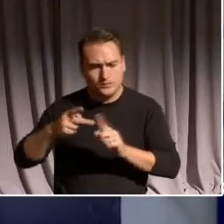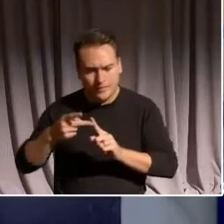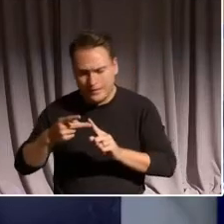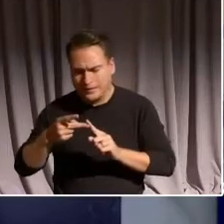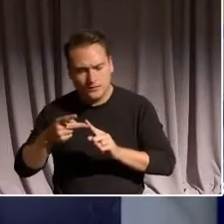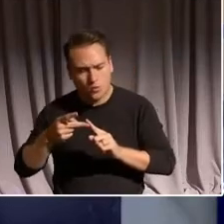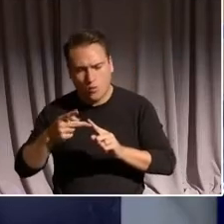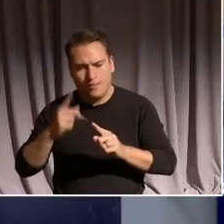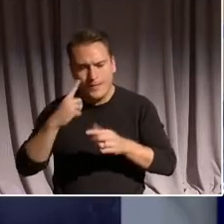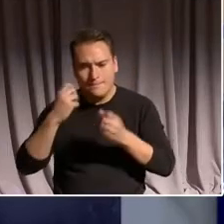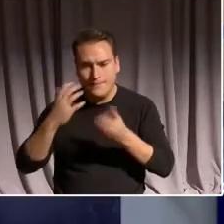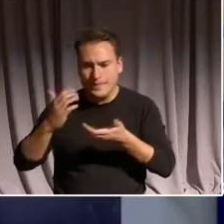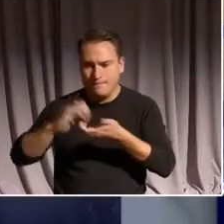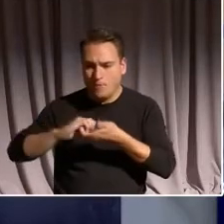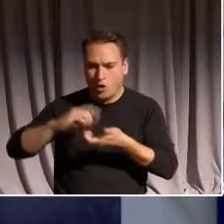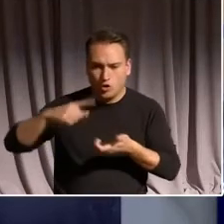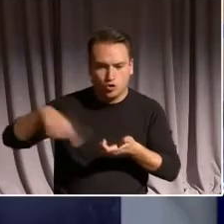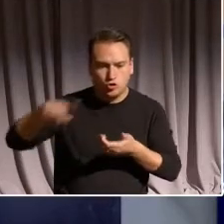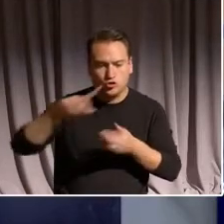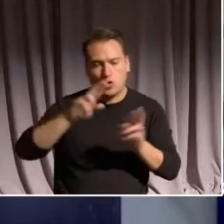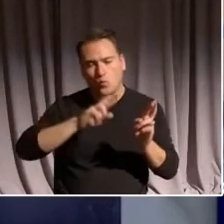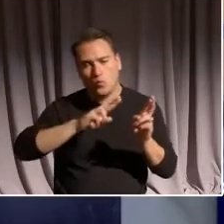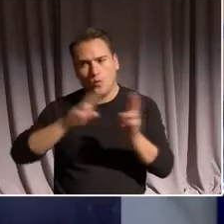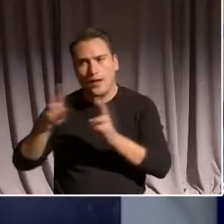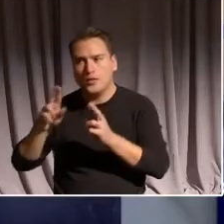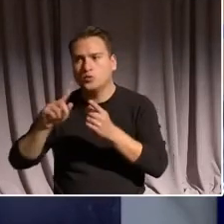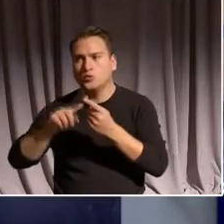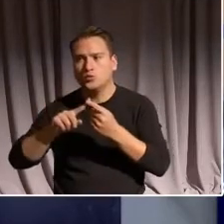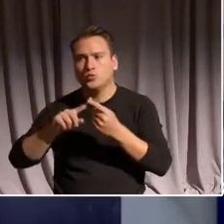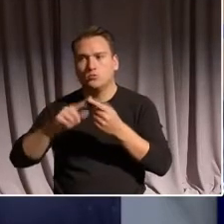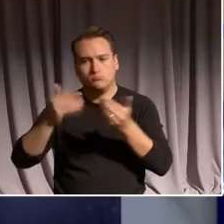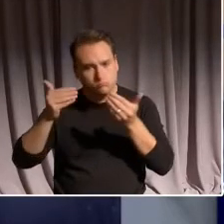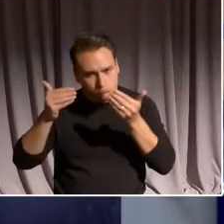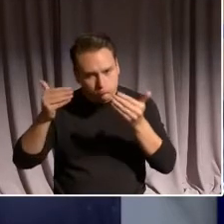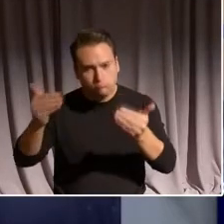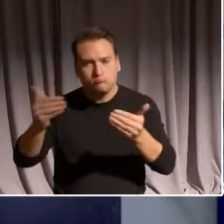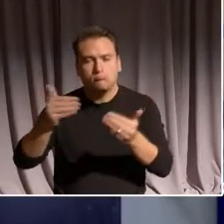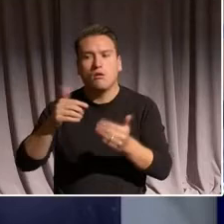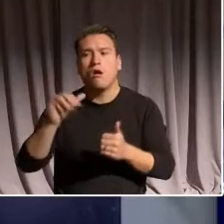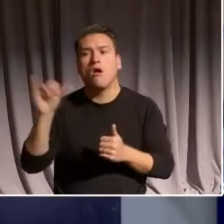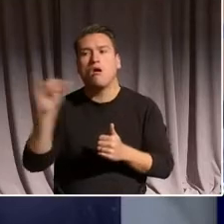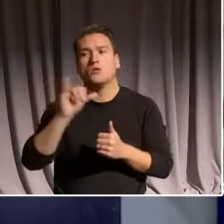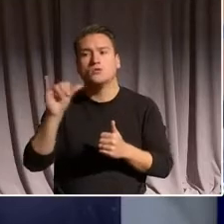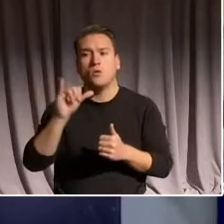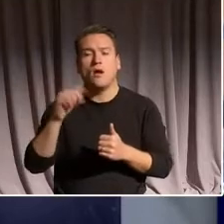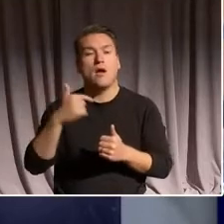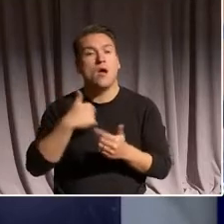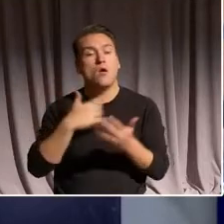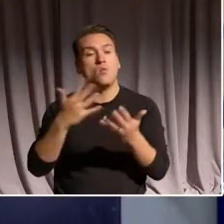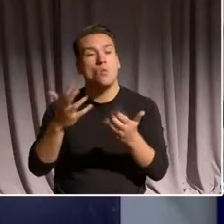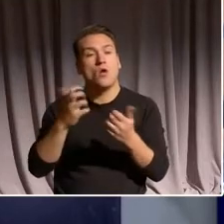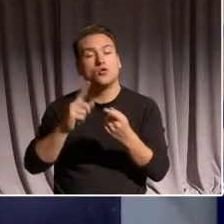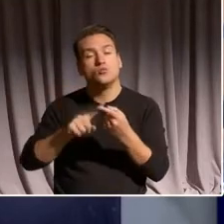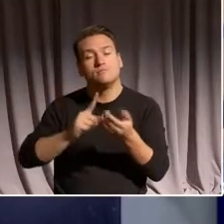of partners are ready to really start pushing play on that. Also want to raise up caregiver supports, and